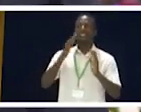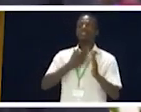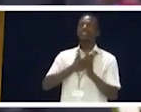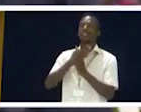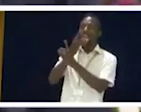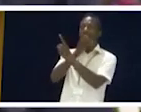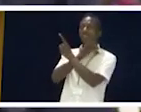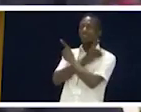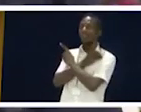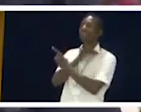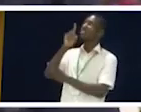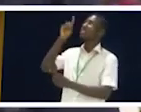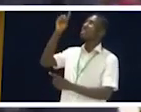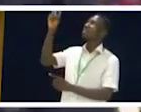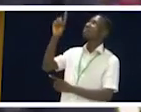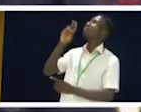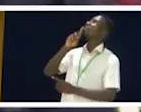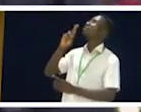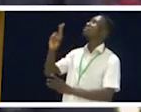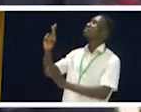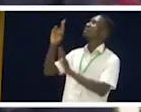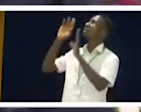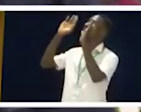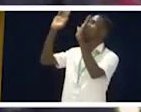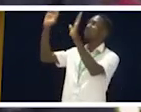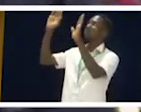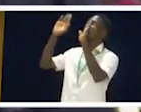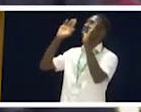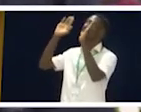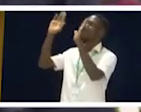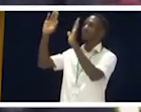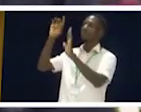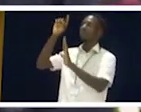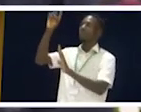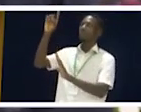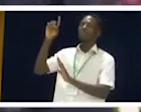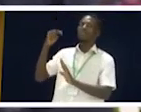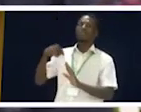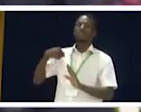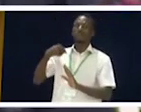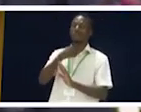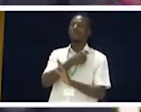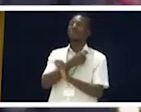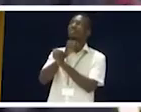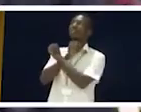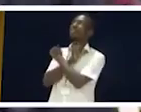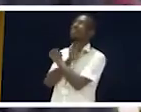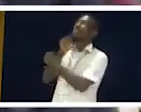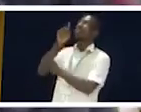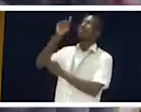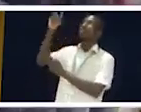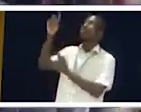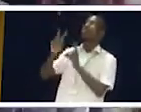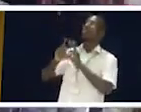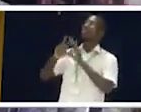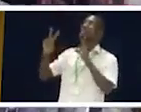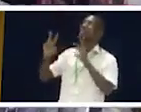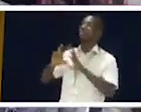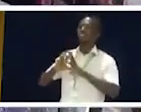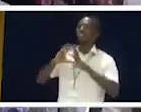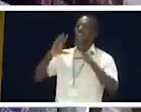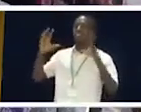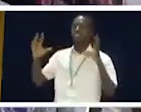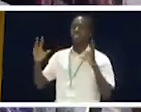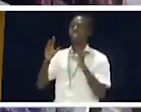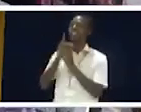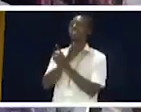Jesus, what a wonder you are. We love you so, we love you so much,